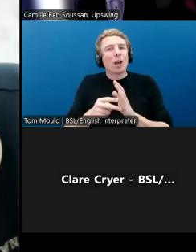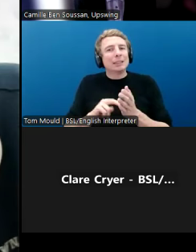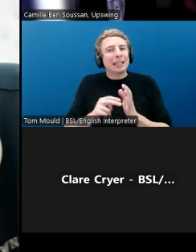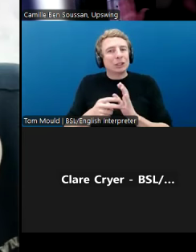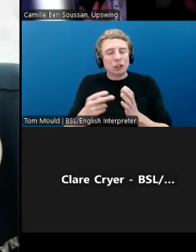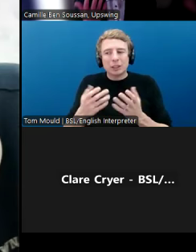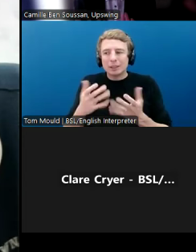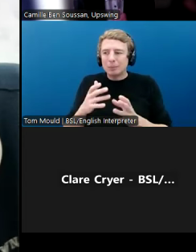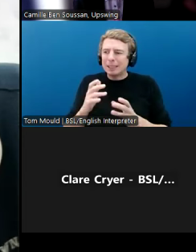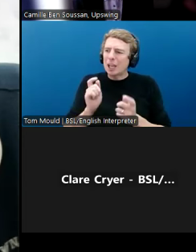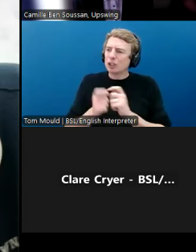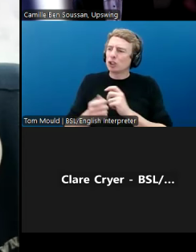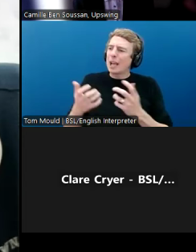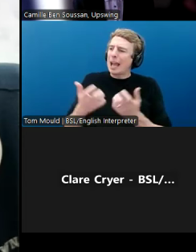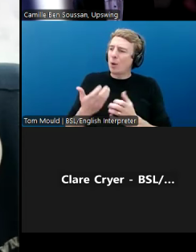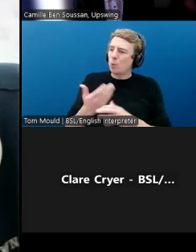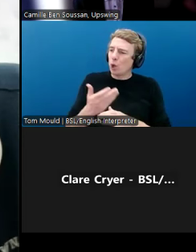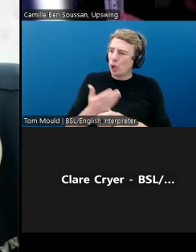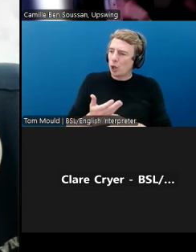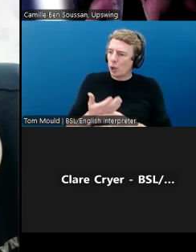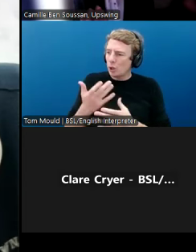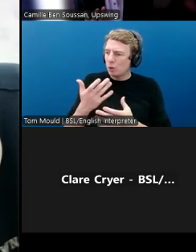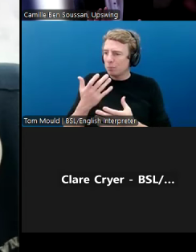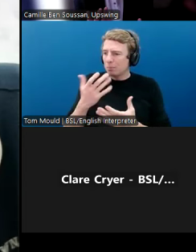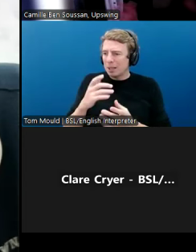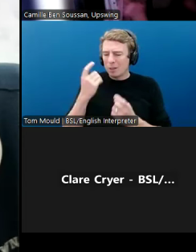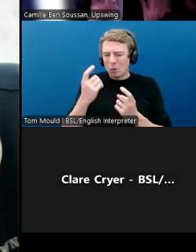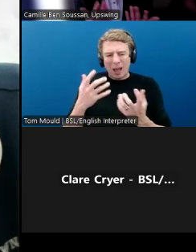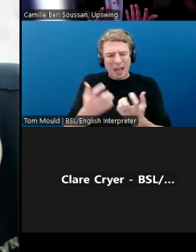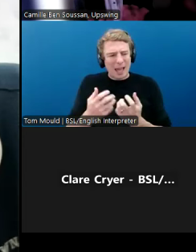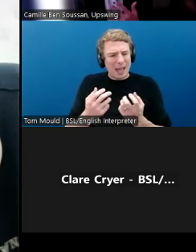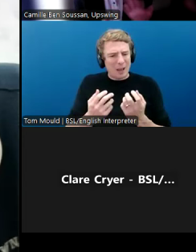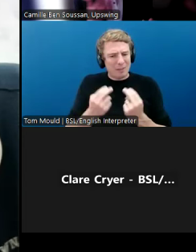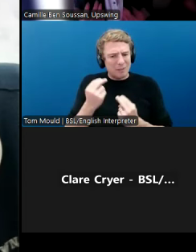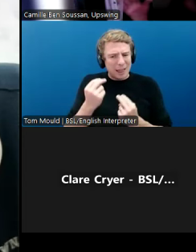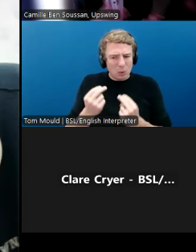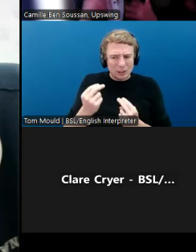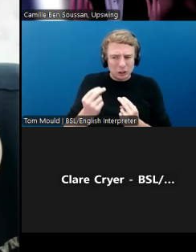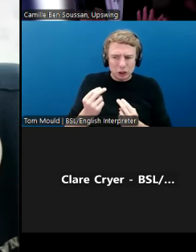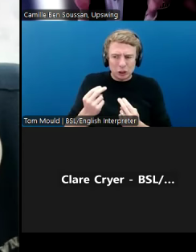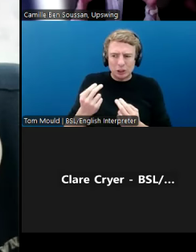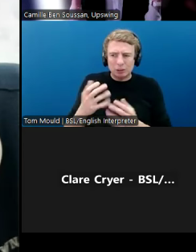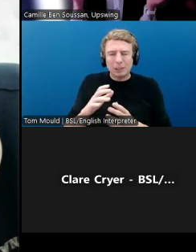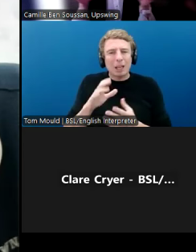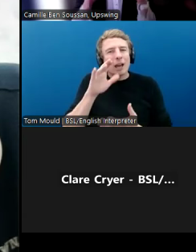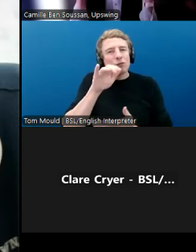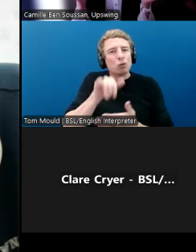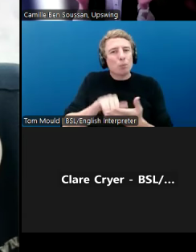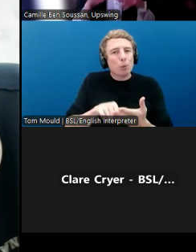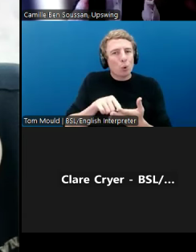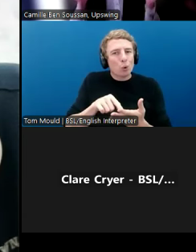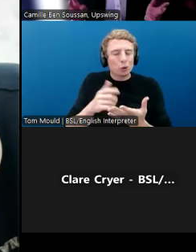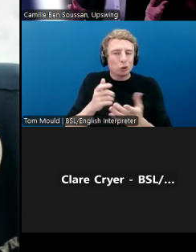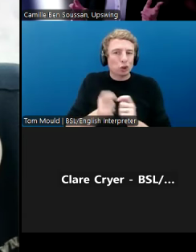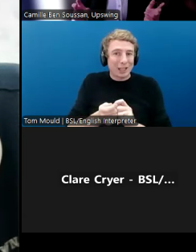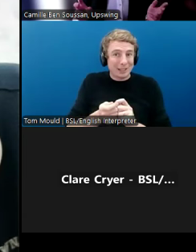of look at evaluation. We completely shifted what we wanted to do with the reports. You know, we've produced two